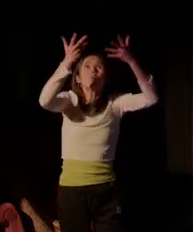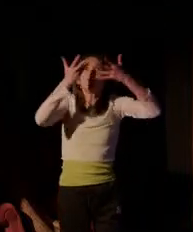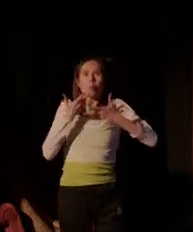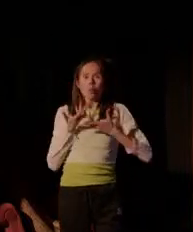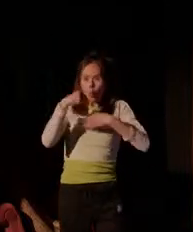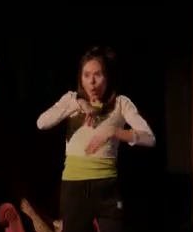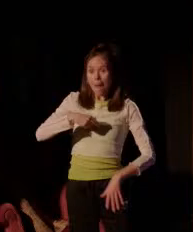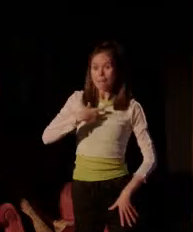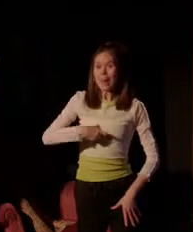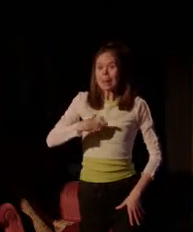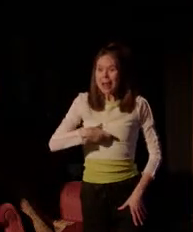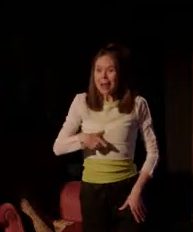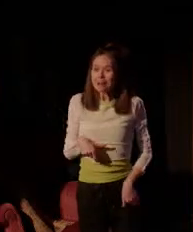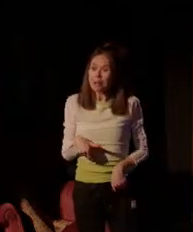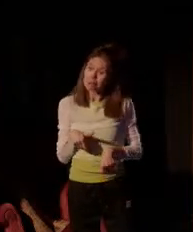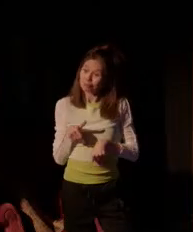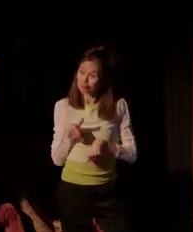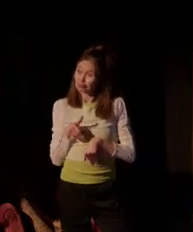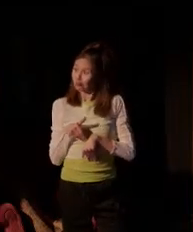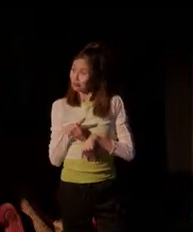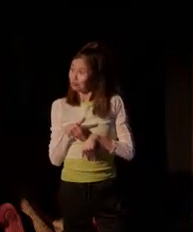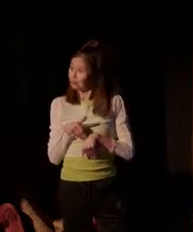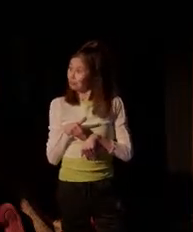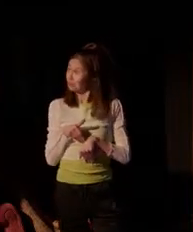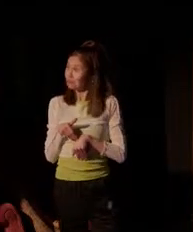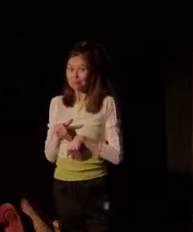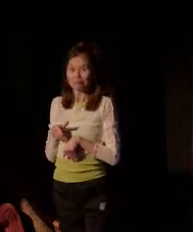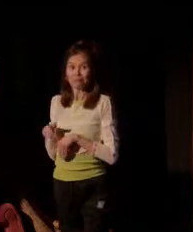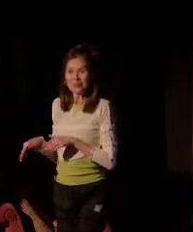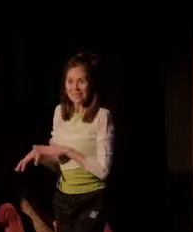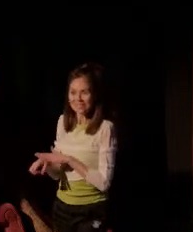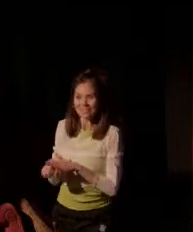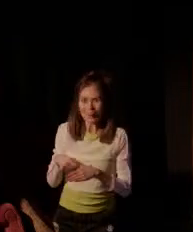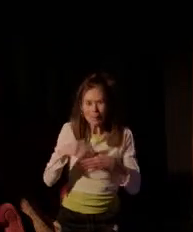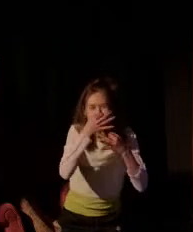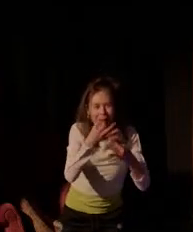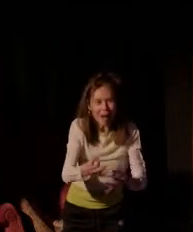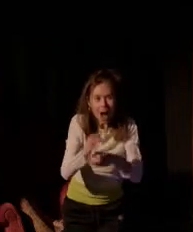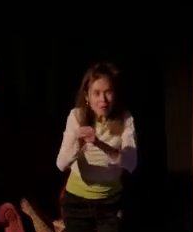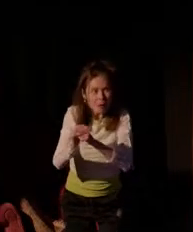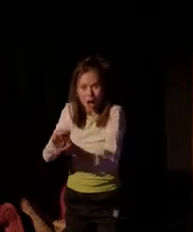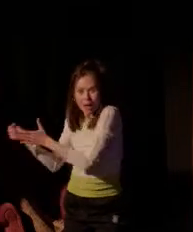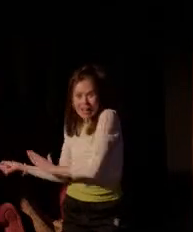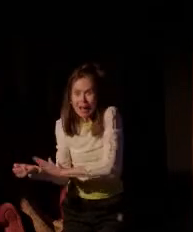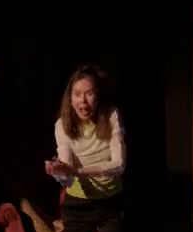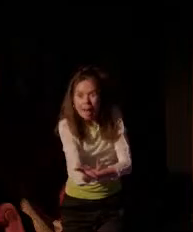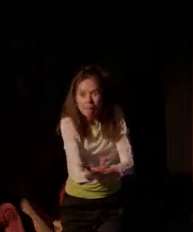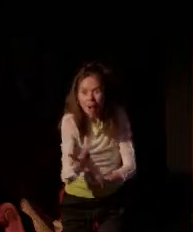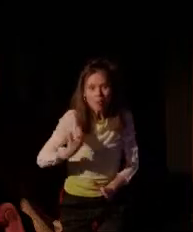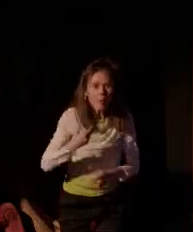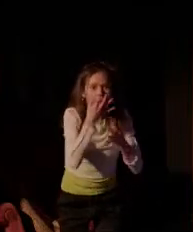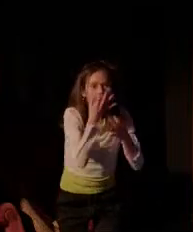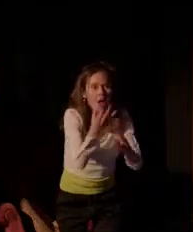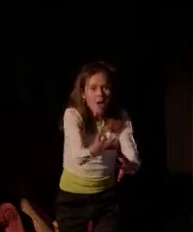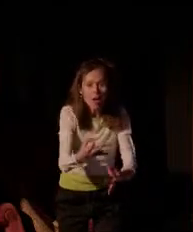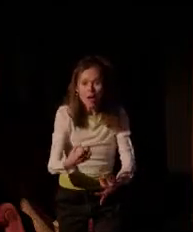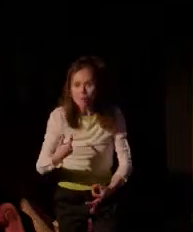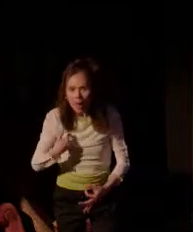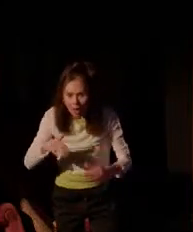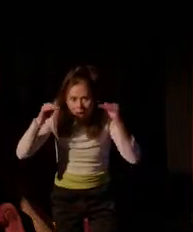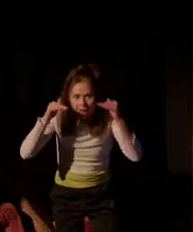items. Betting dice and purchasing women brought me this finery, but my main work is petty